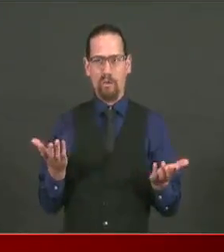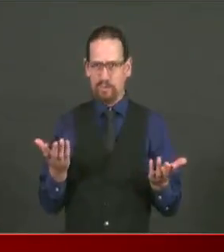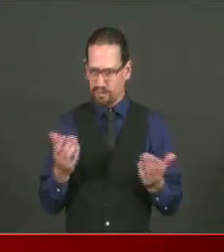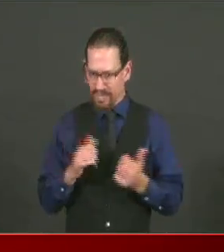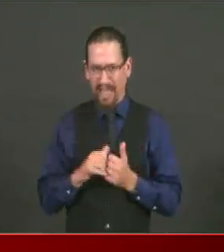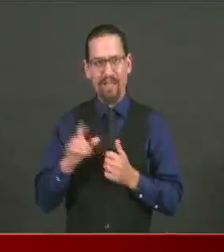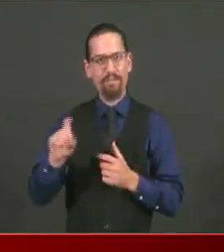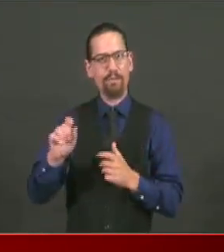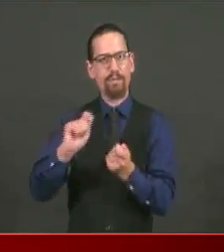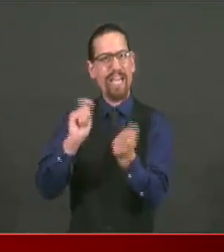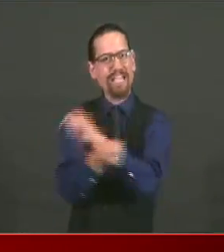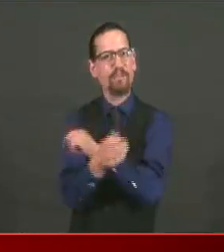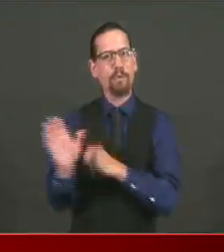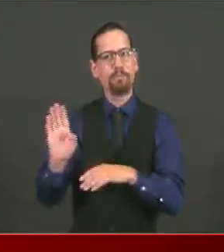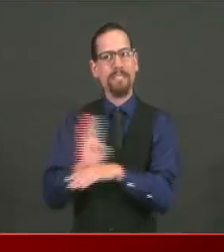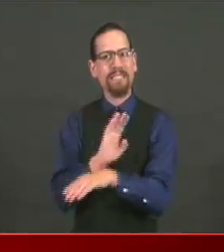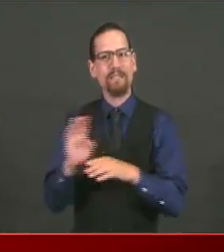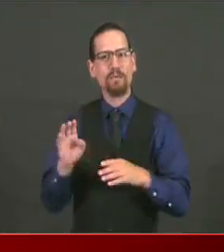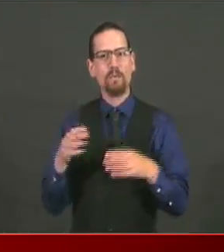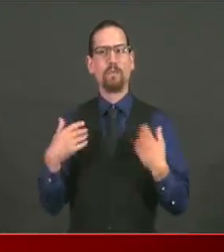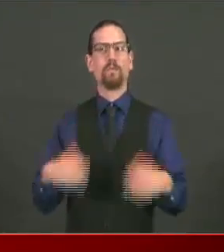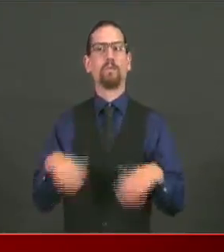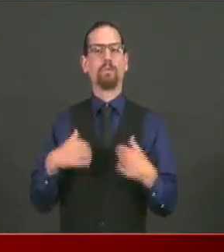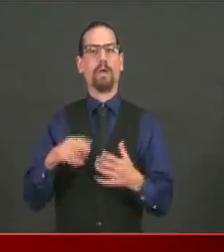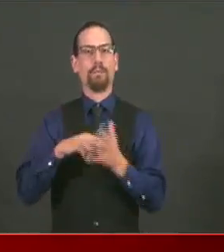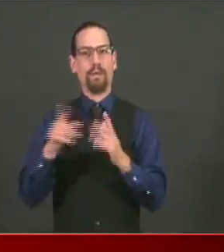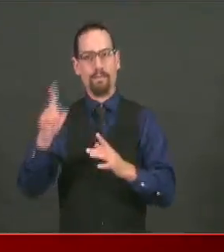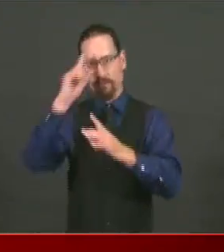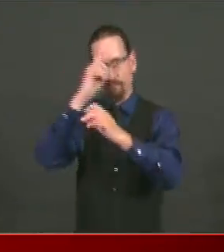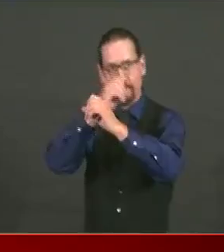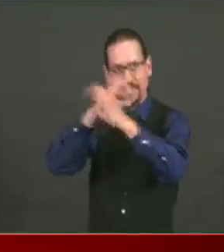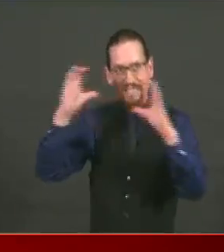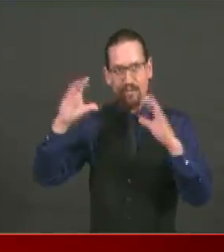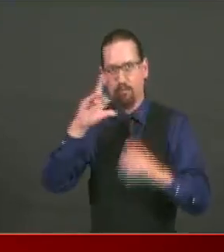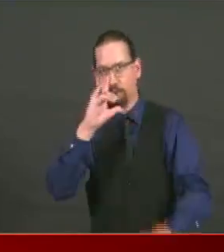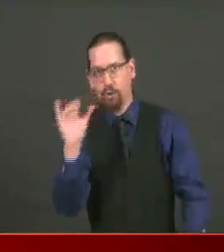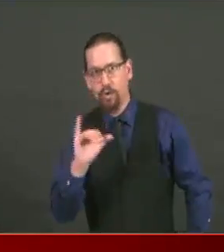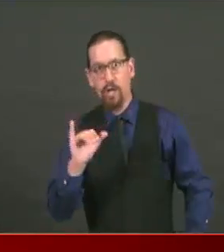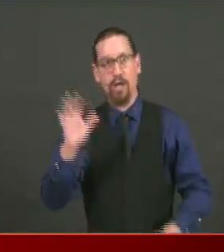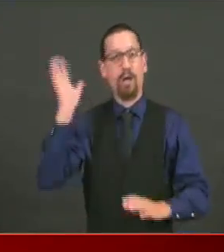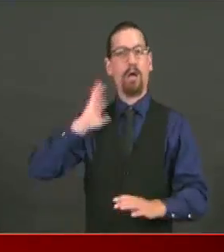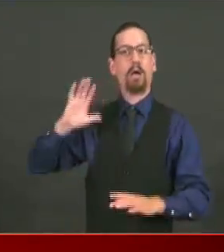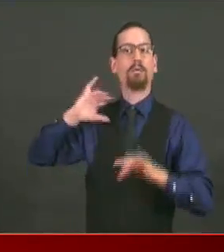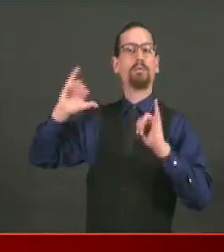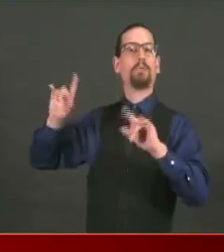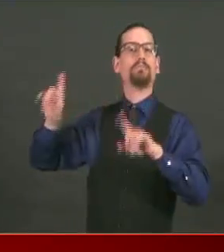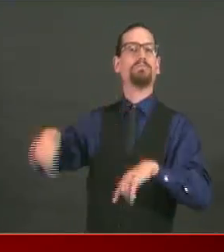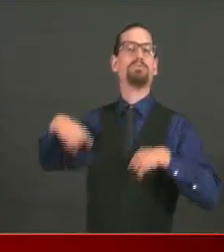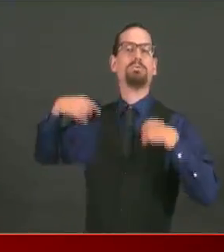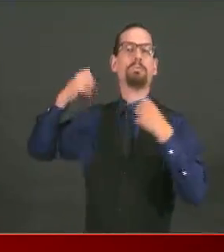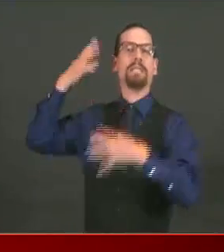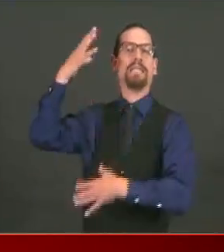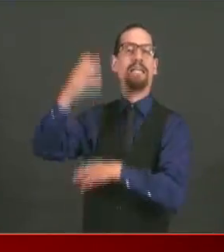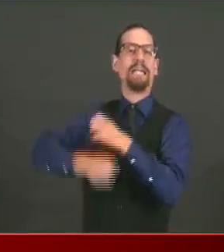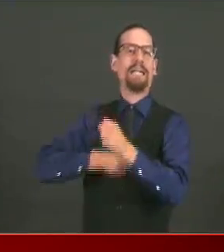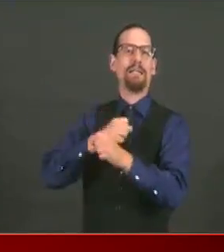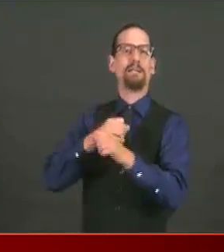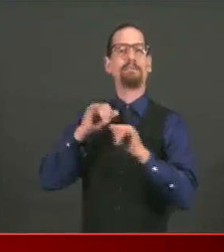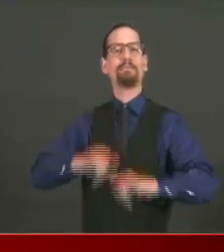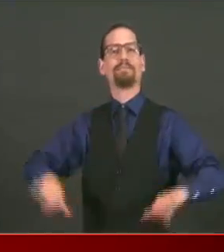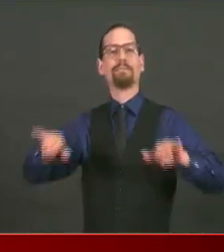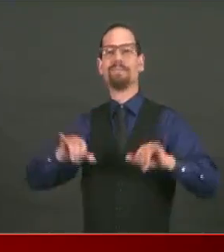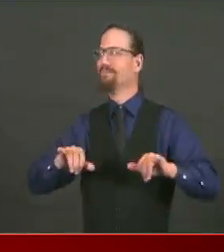you reimagine your business to get yourselves back on your feet? I'm also pleased to announce that in addition to